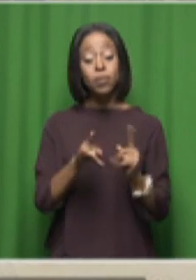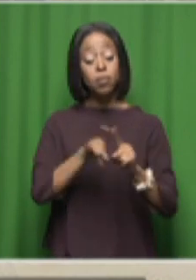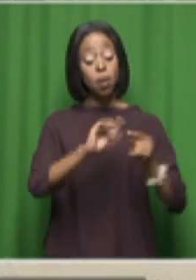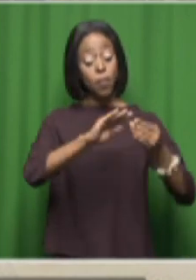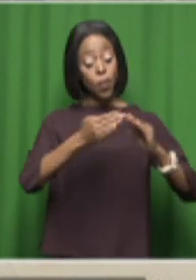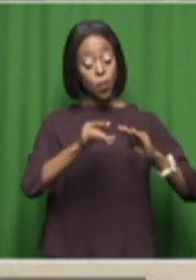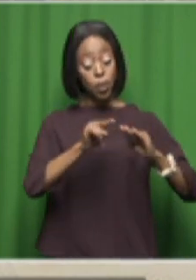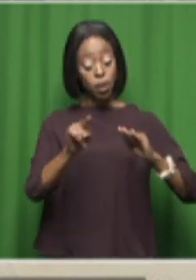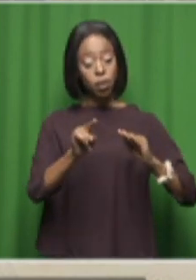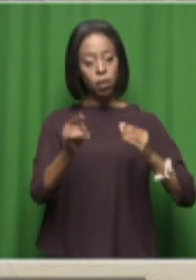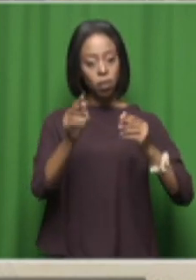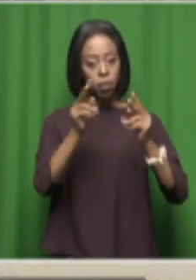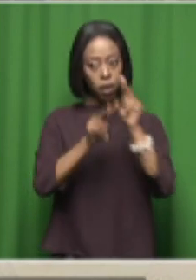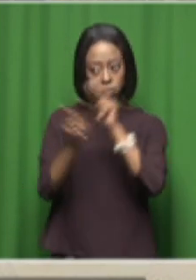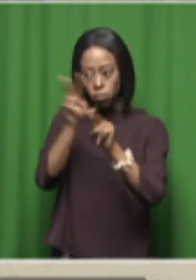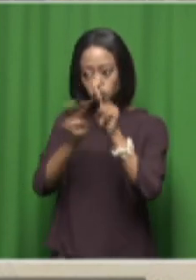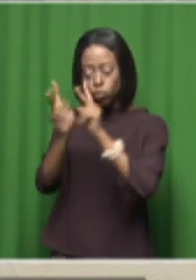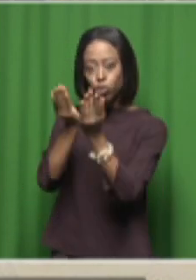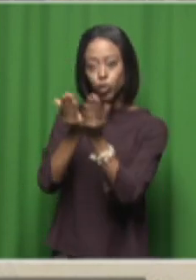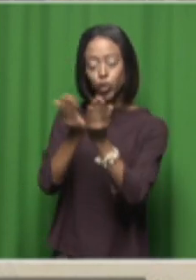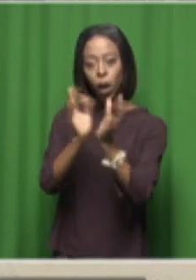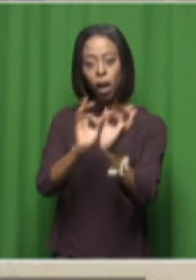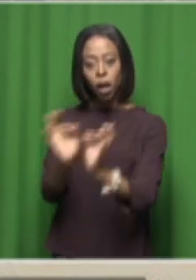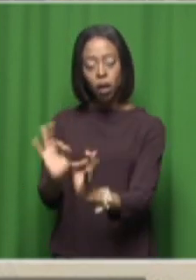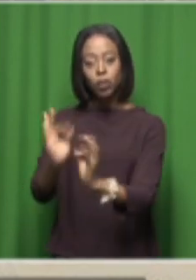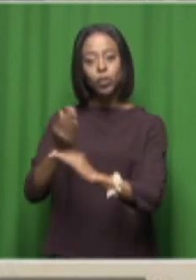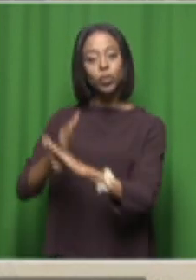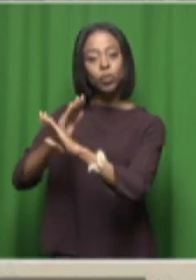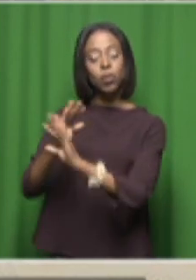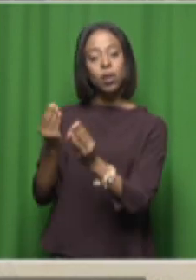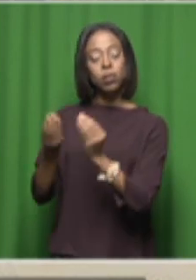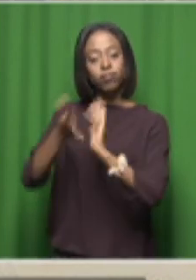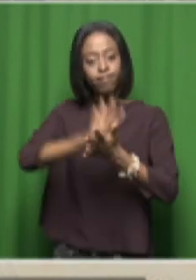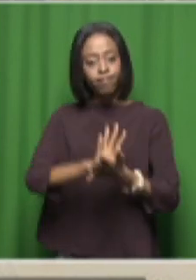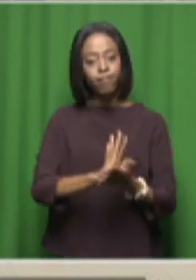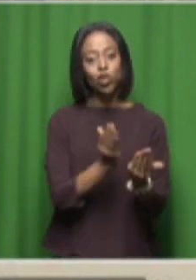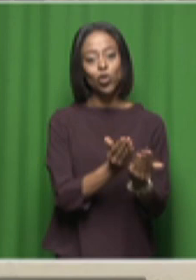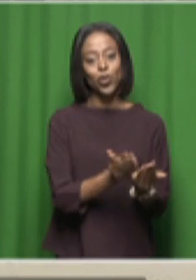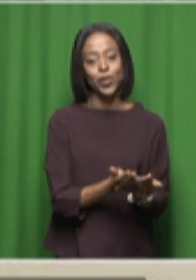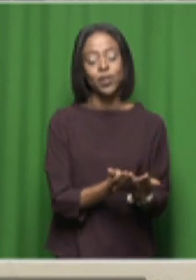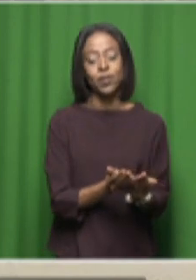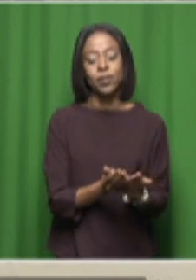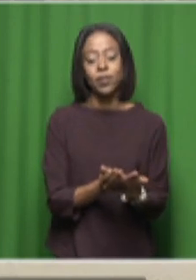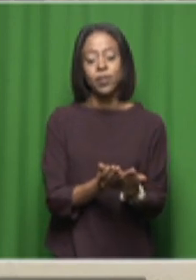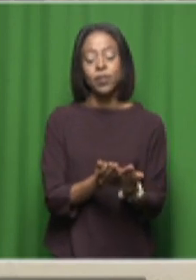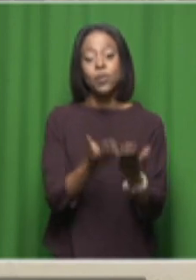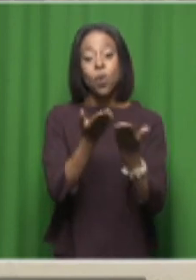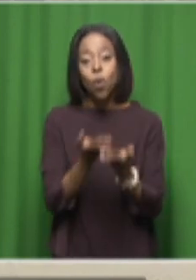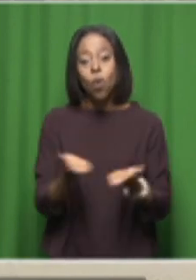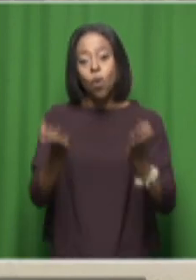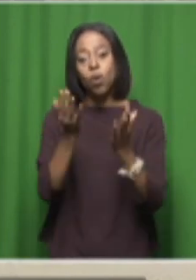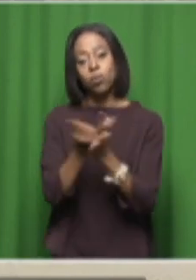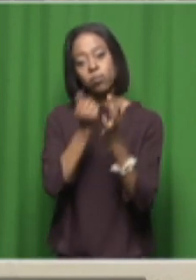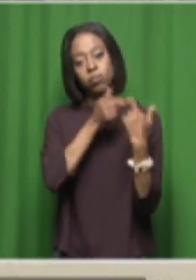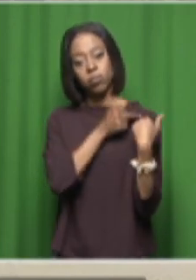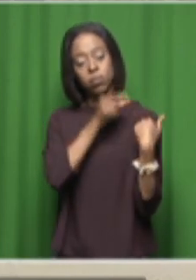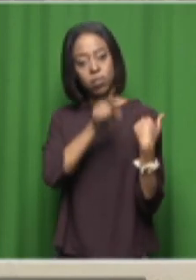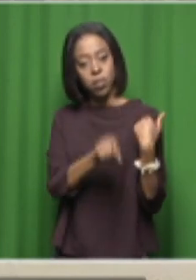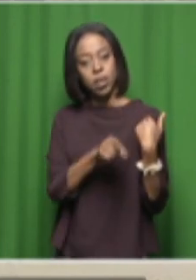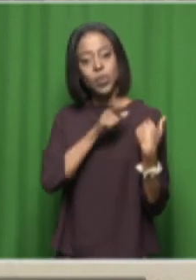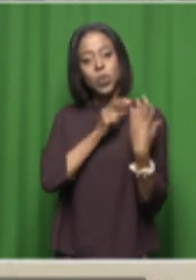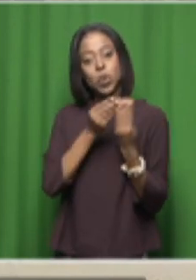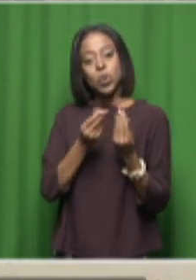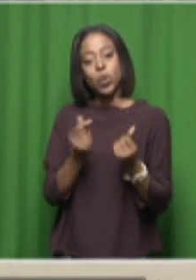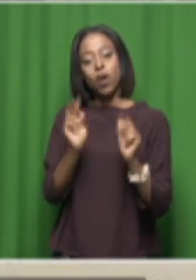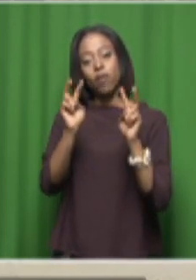well to serve as guardians, to also prevent this. So it's everyone coming to the table to be able to